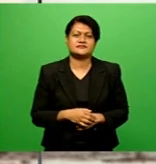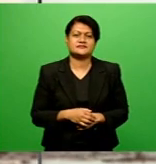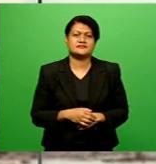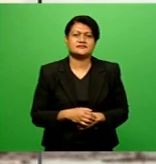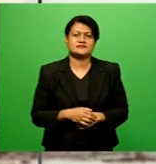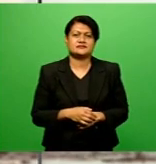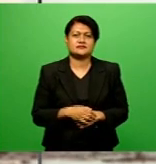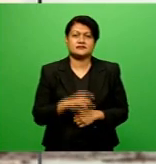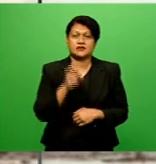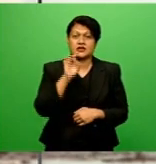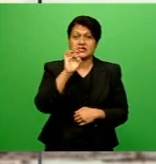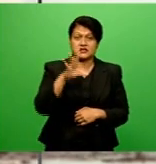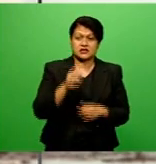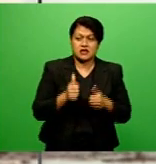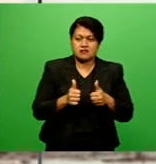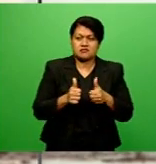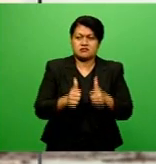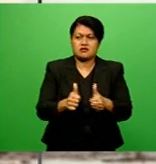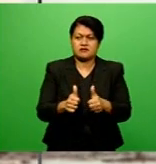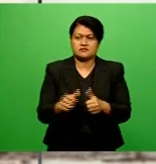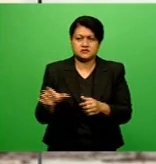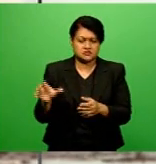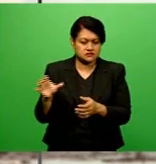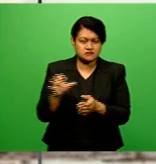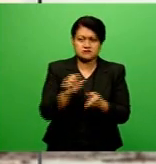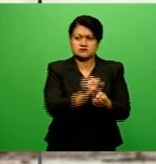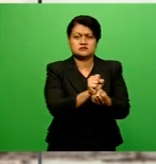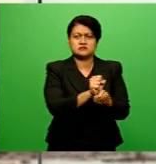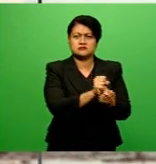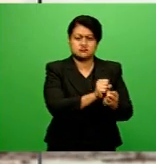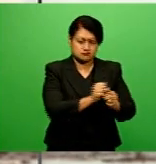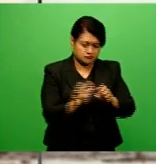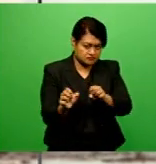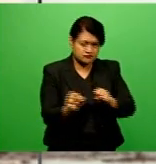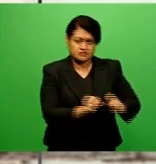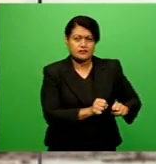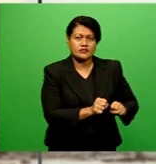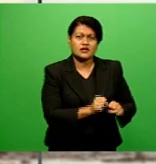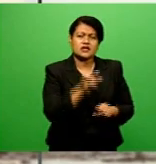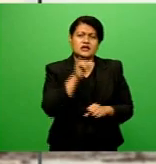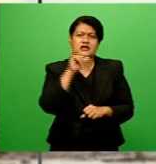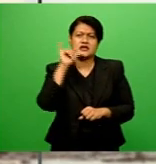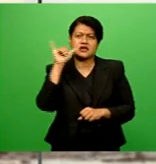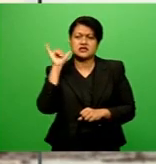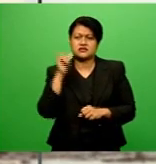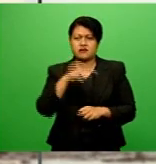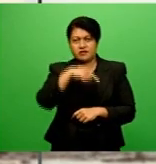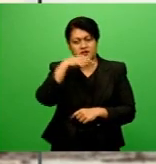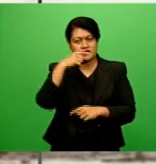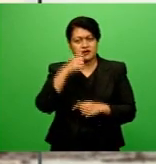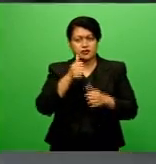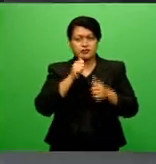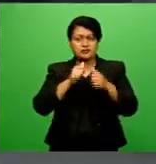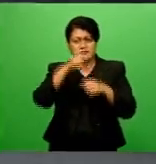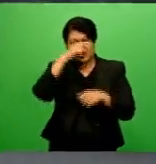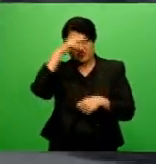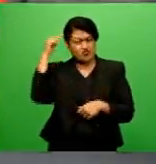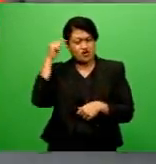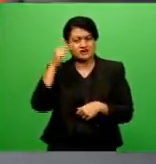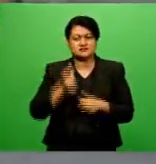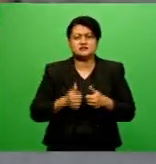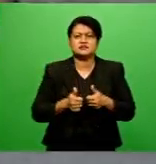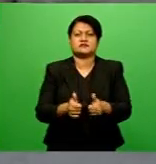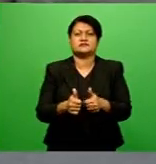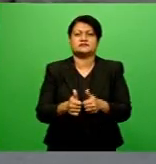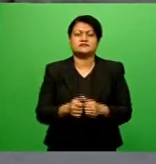10 drivers were taken into custody for drunk driving yesterday as part of the police Christmas Day operations. Acting